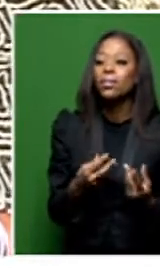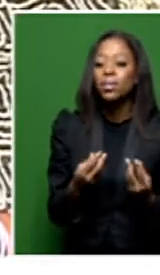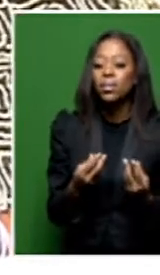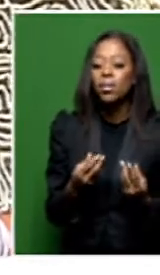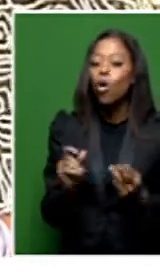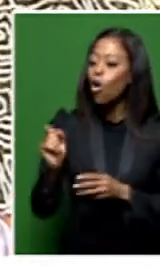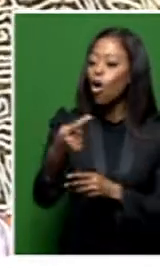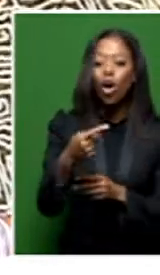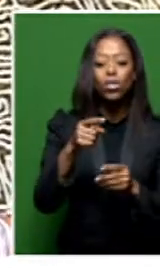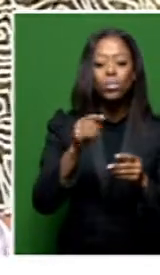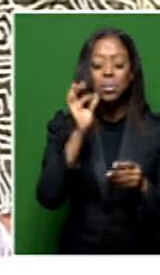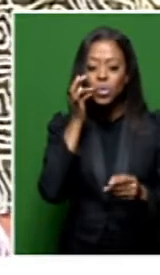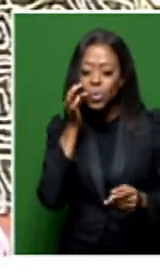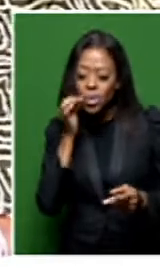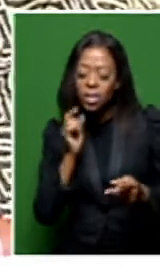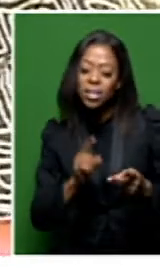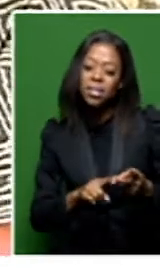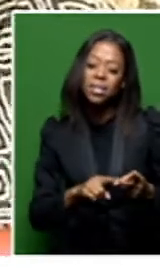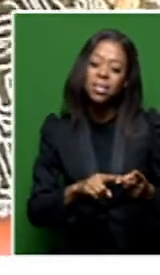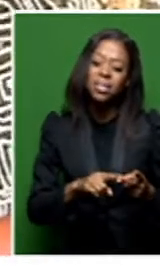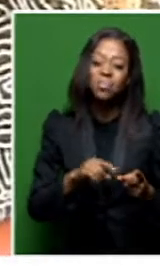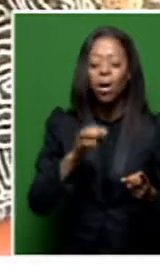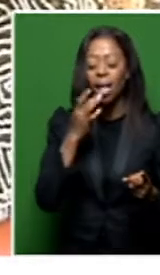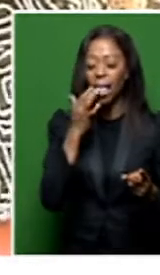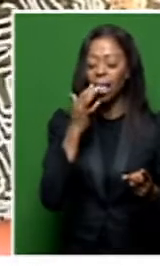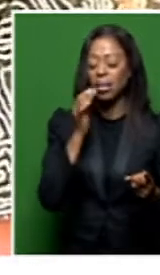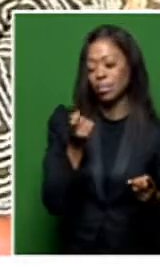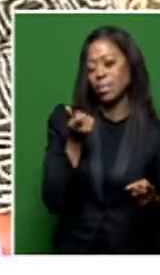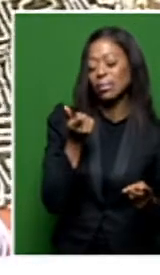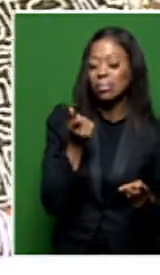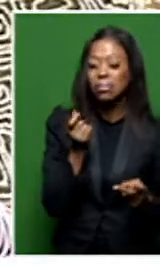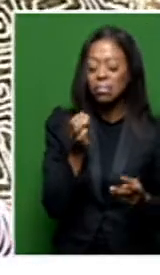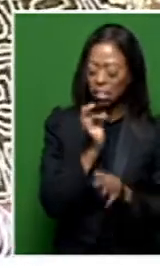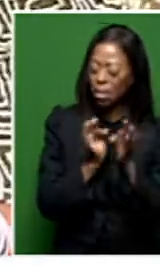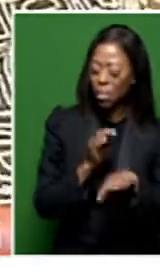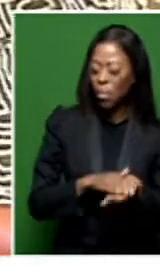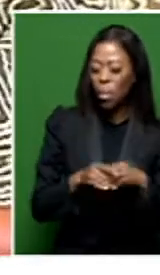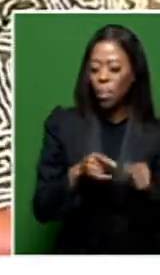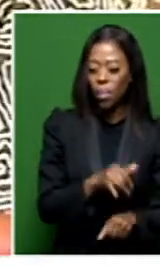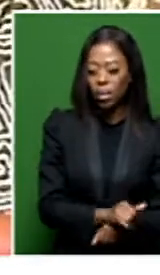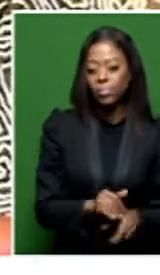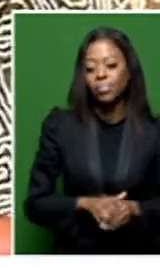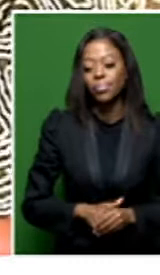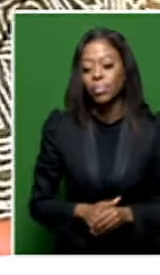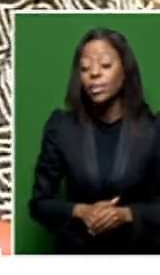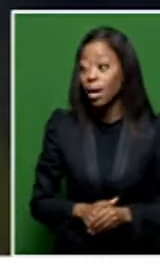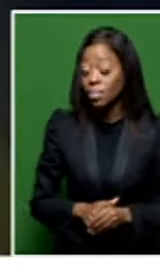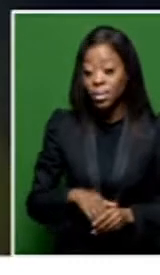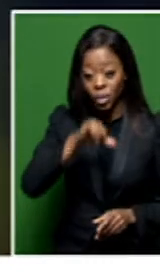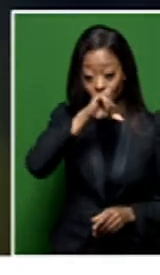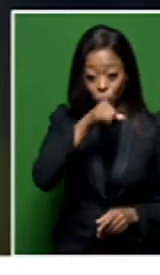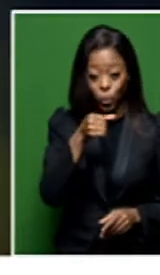for everyone. There's Yes. something sweet, Yes. there's something savory. Yes. Tell us about... Oh, so I've got a sweet